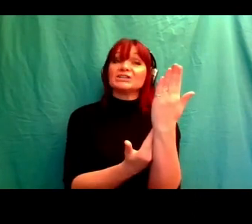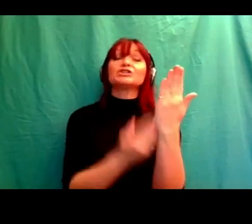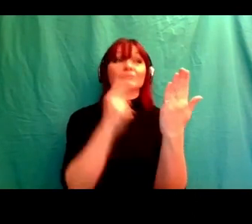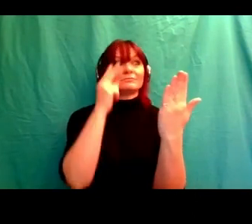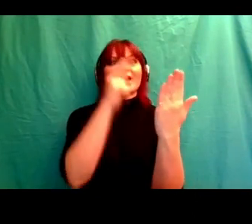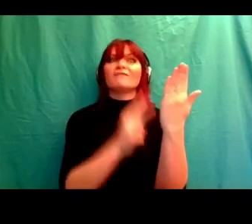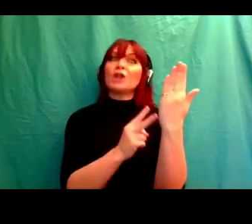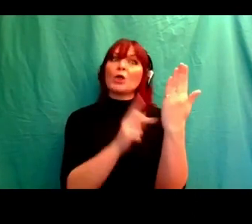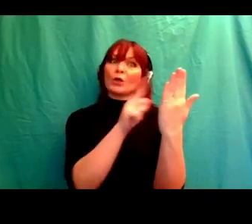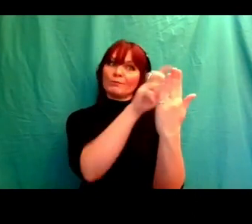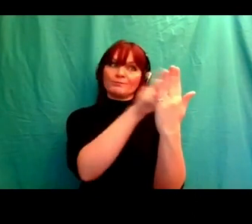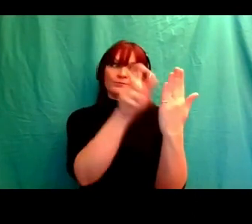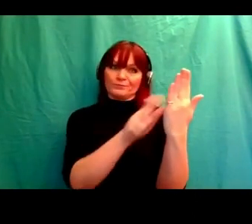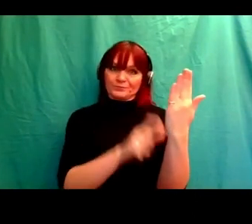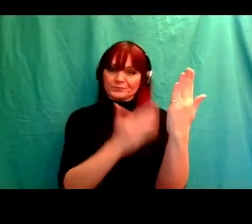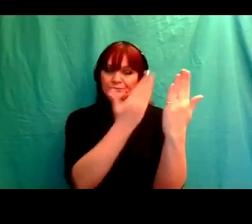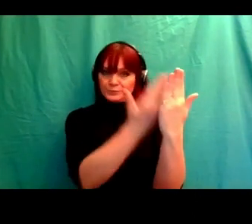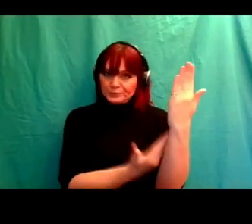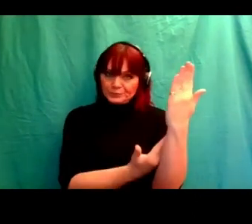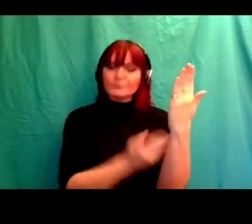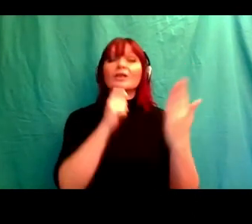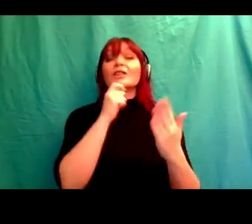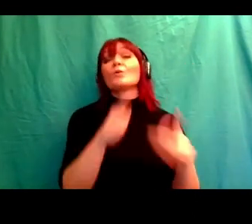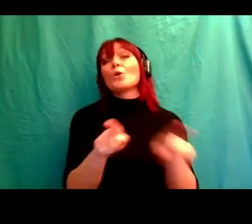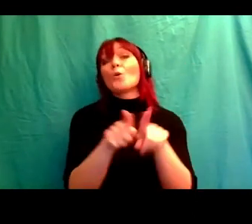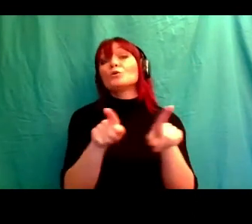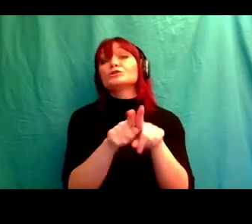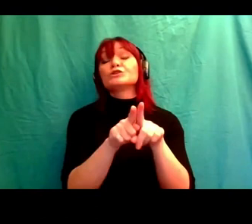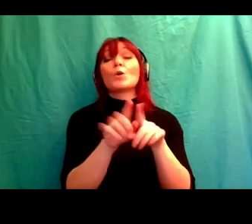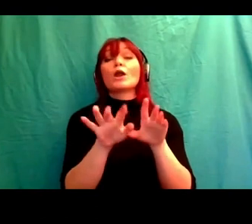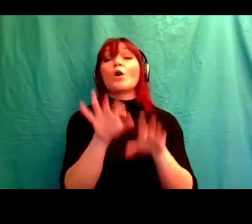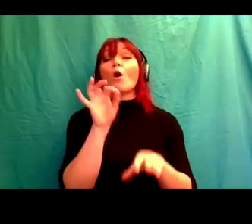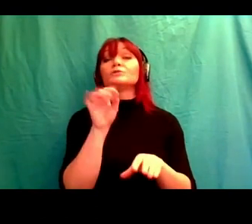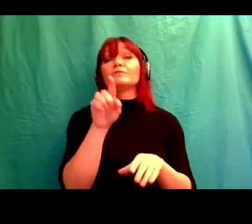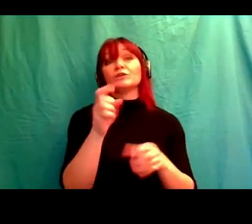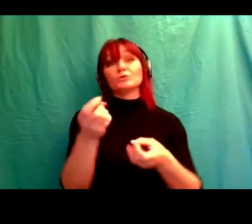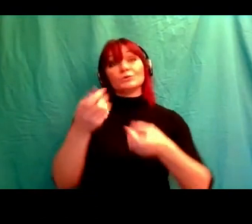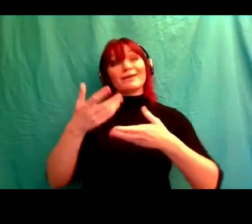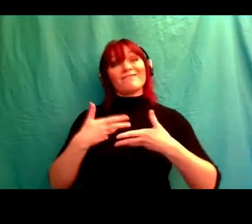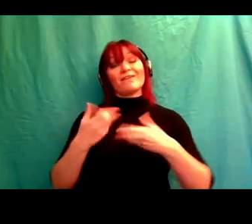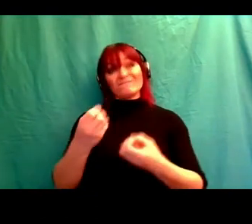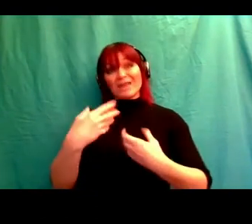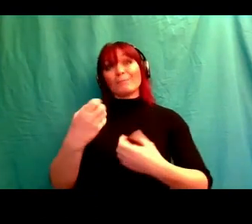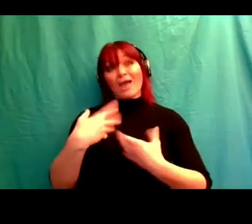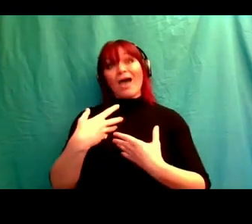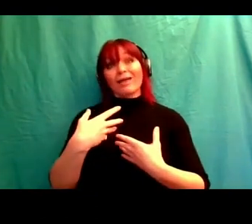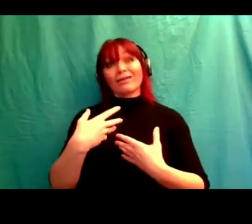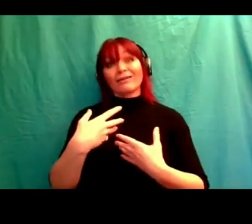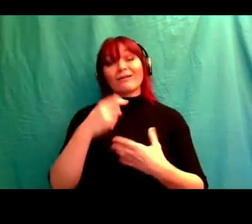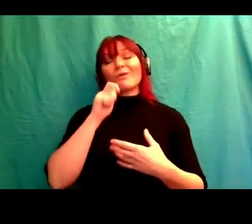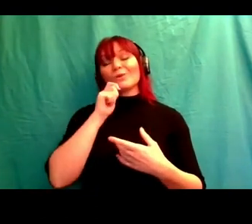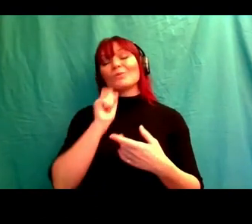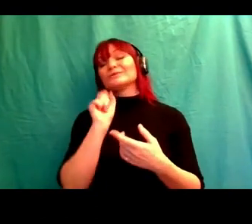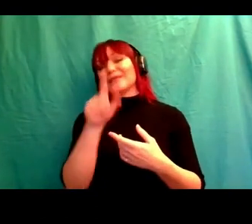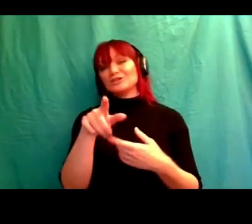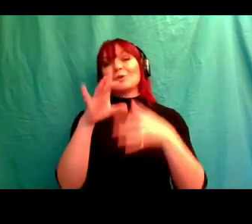do take a look at those too. And there'll also be an option at the bottom of that page for you to give us some feedback, and we'll also send a link